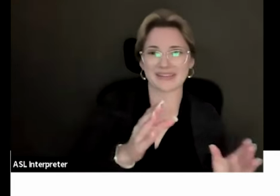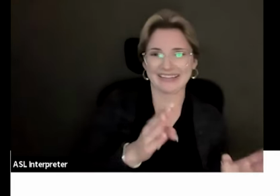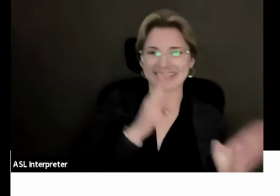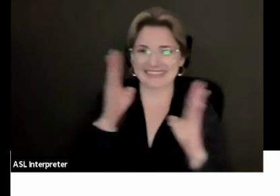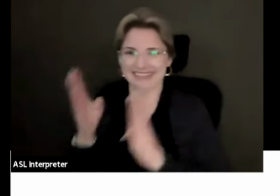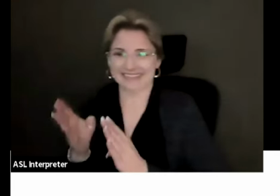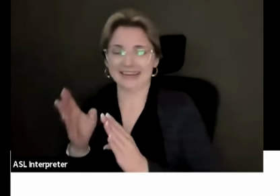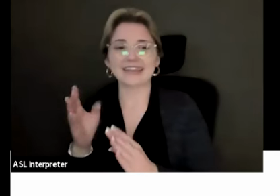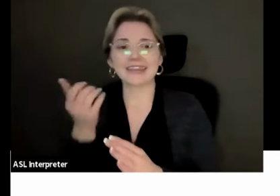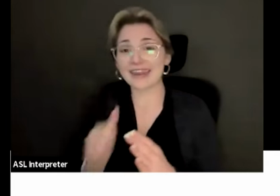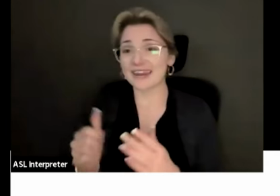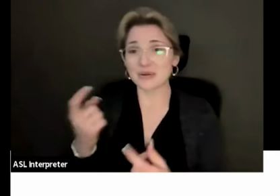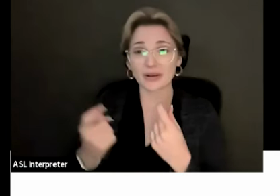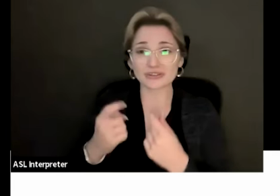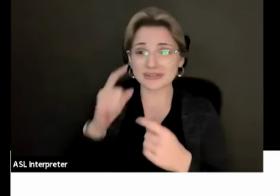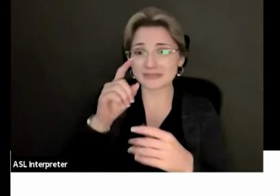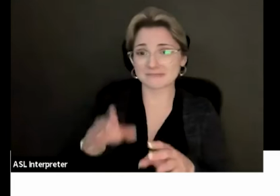just forgot that small point.